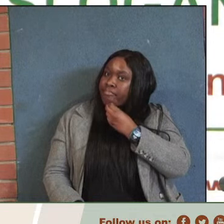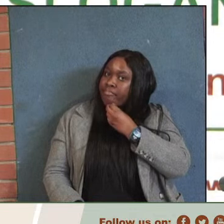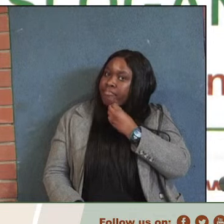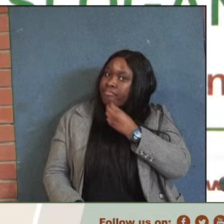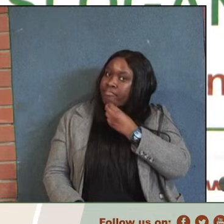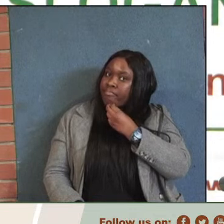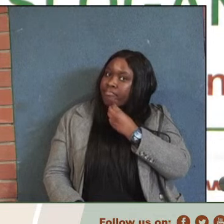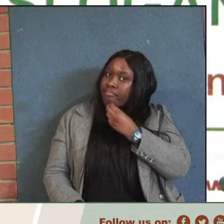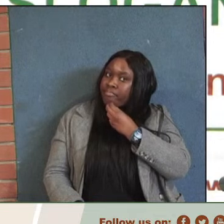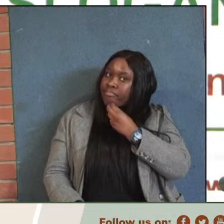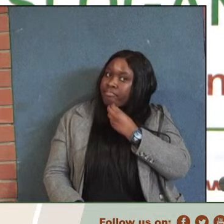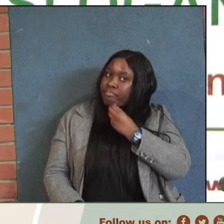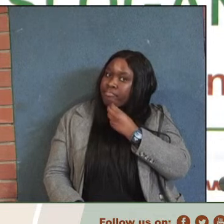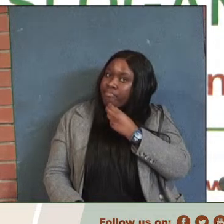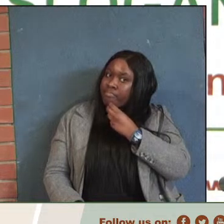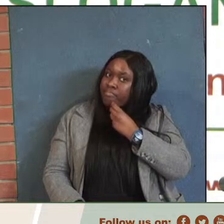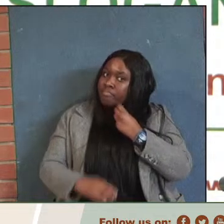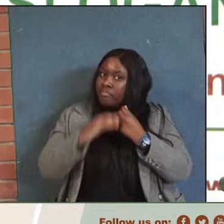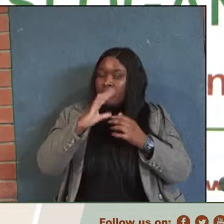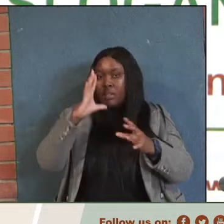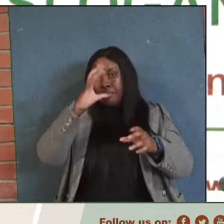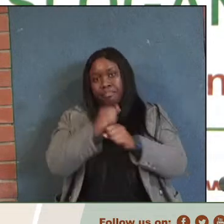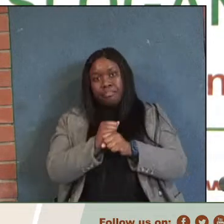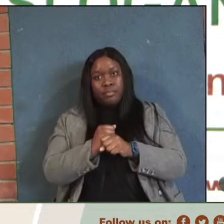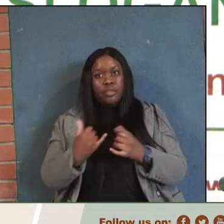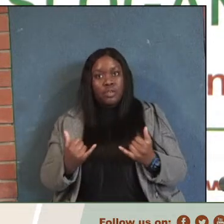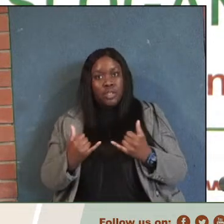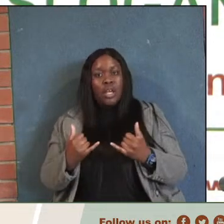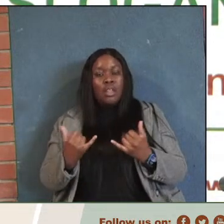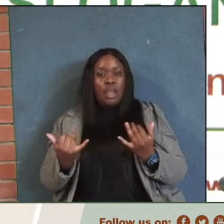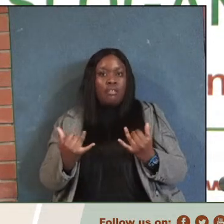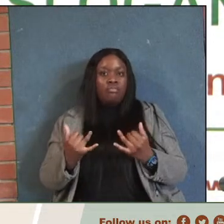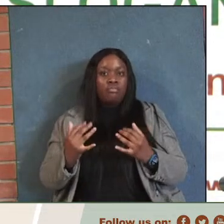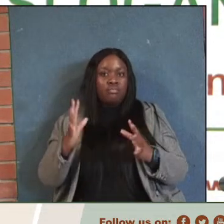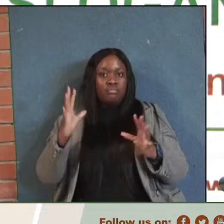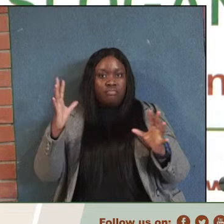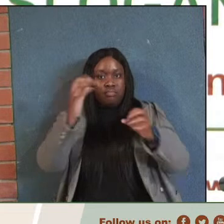That concludes the business for the day. The house is adjourned.